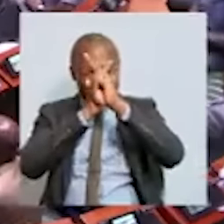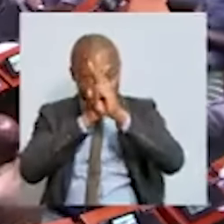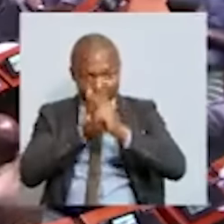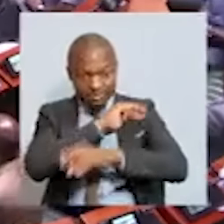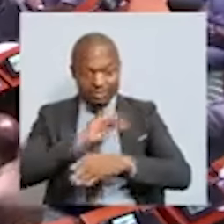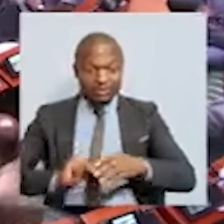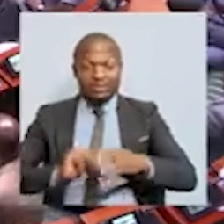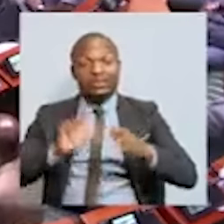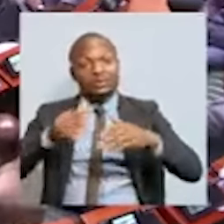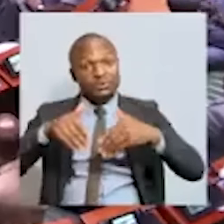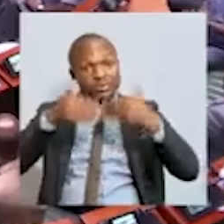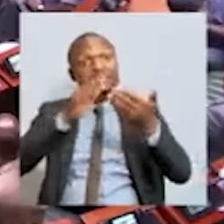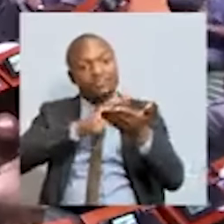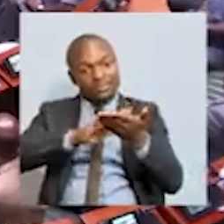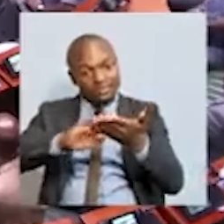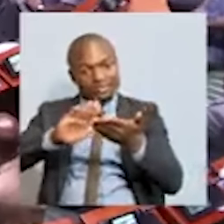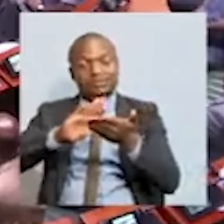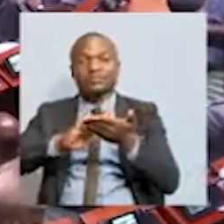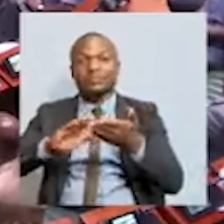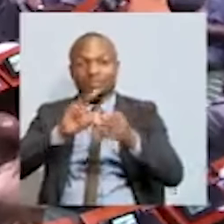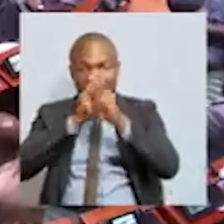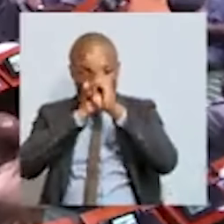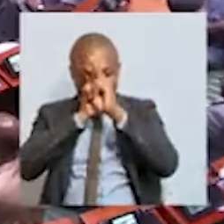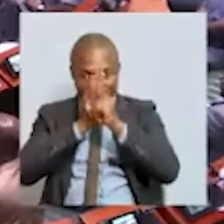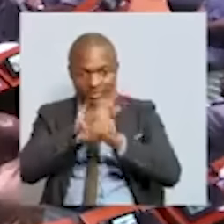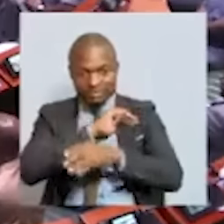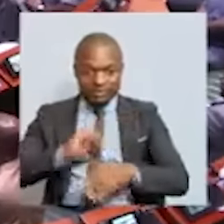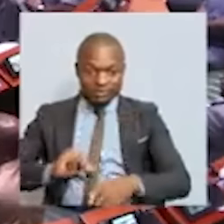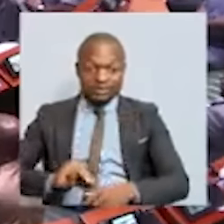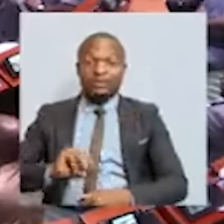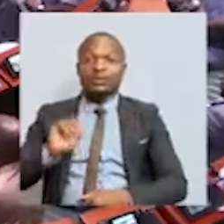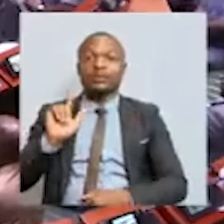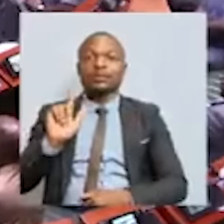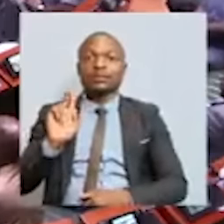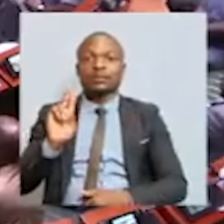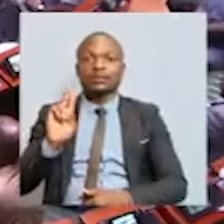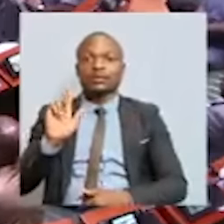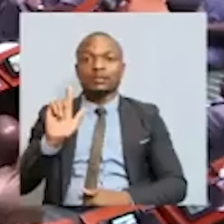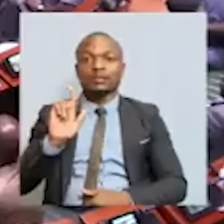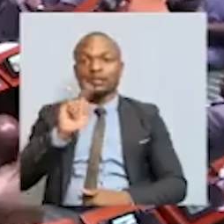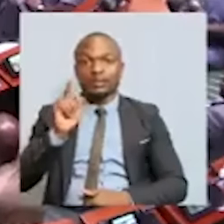the apology? The honorable member for Lumezi, please, you can go ahead.